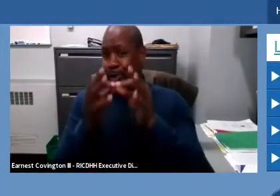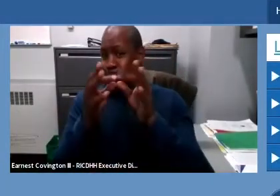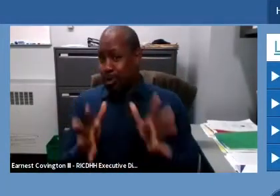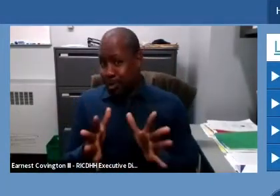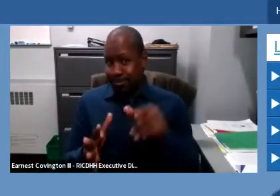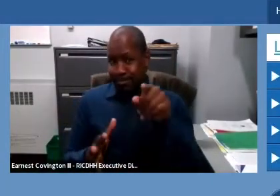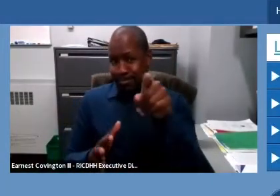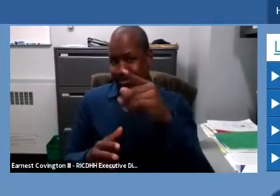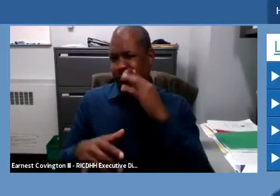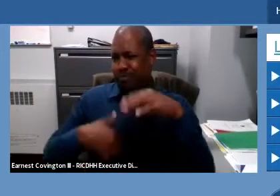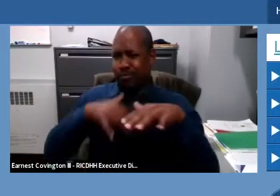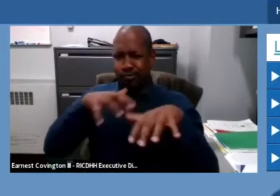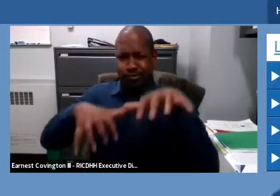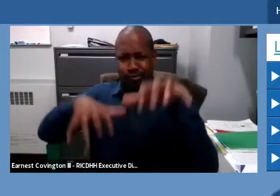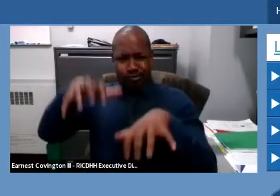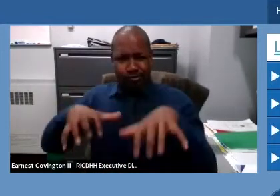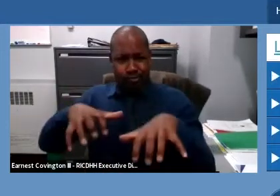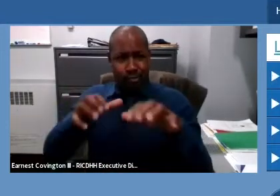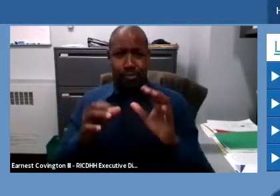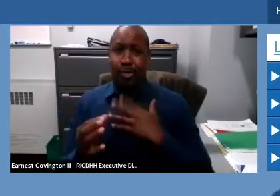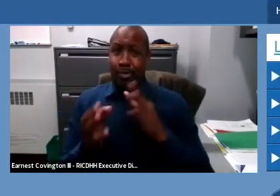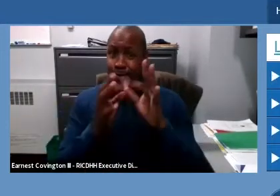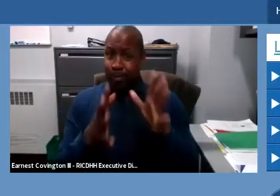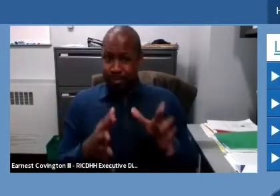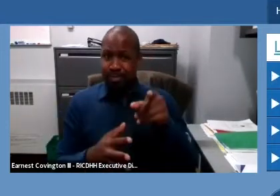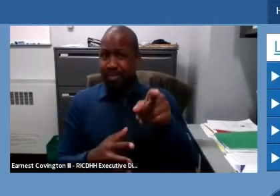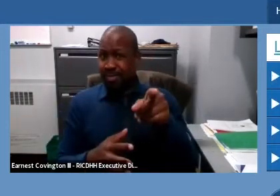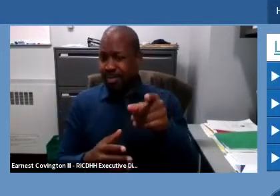Where it says submit a complaint.